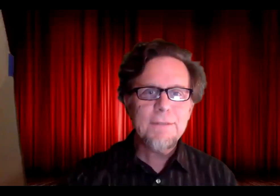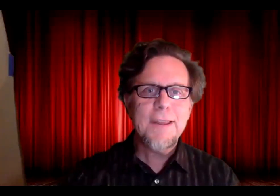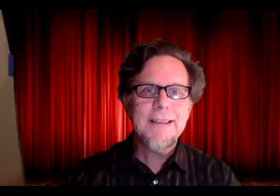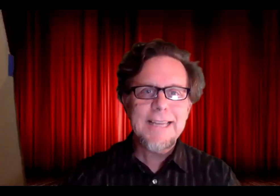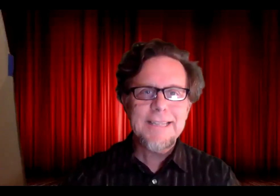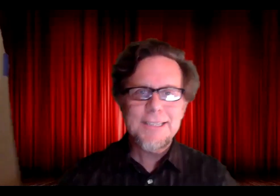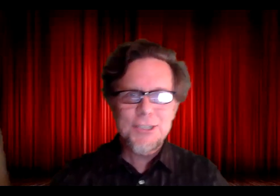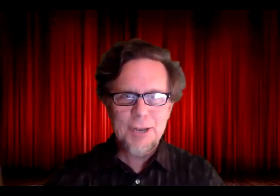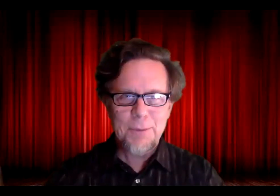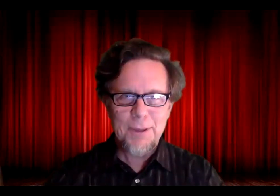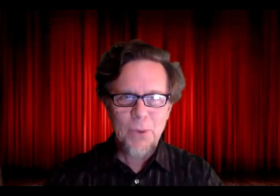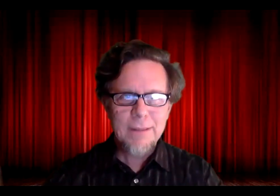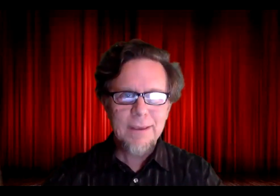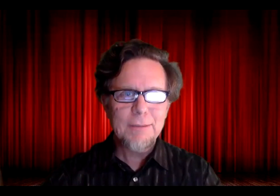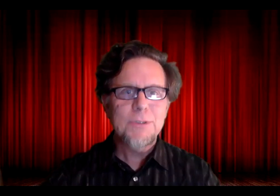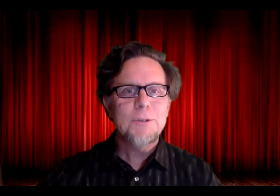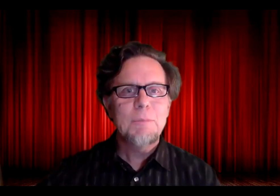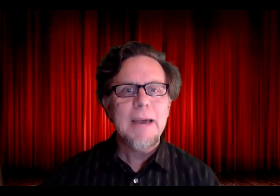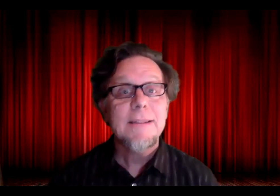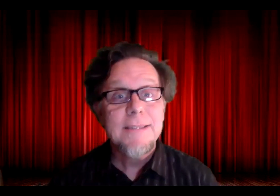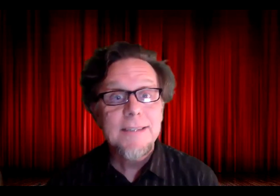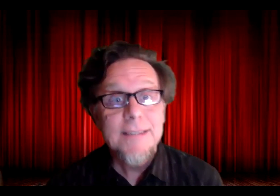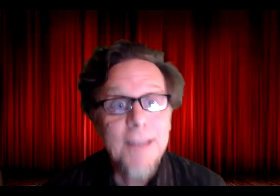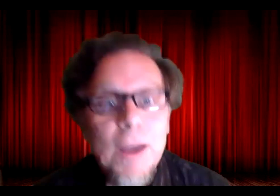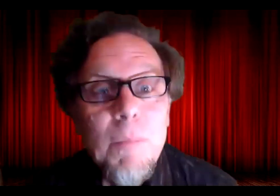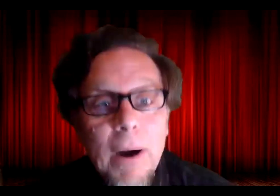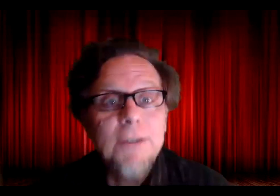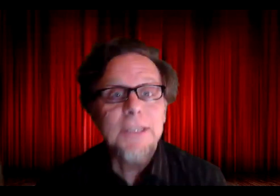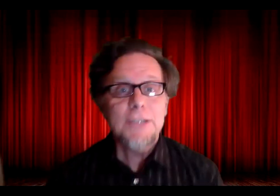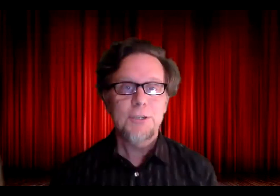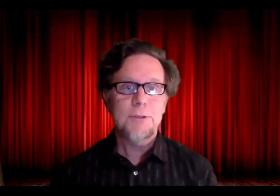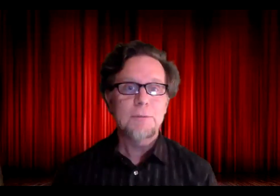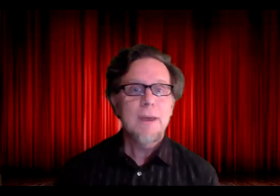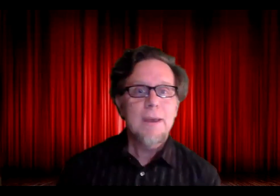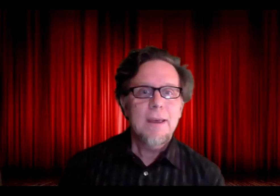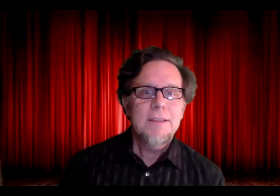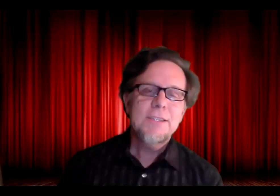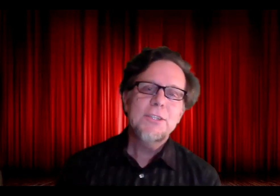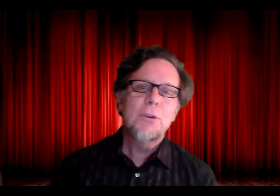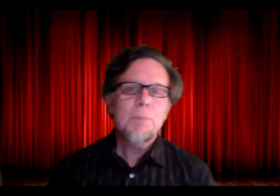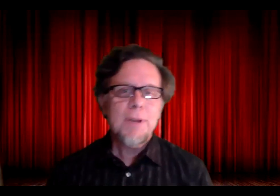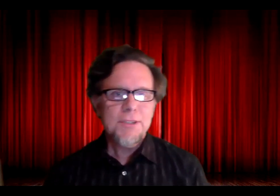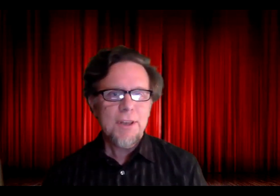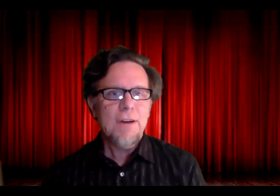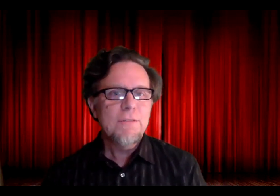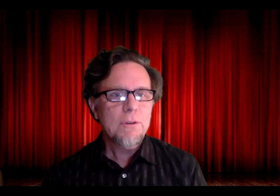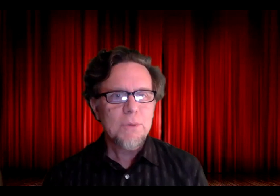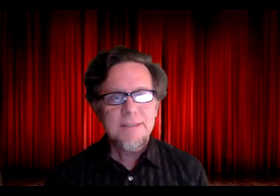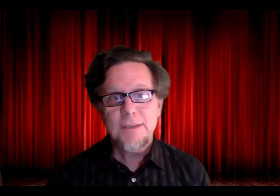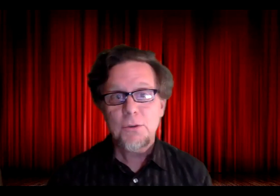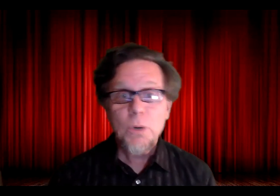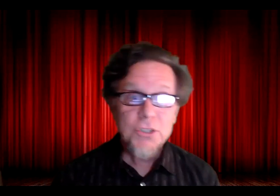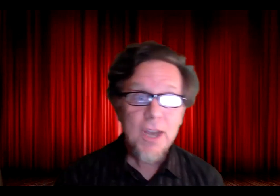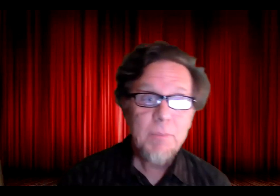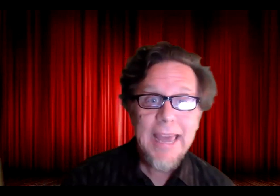Good evening, ladies and gentlemen. Welcome to Bad Citizen Part 2. This is a joint production of